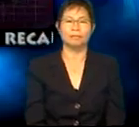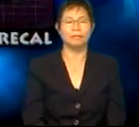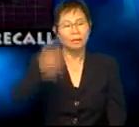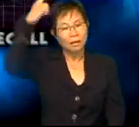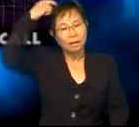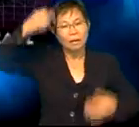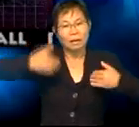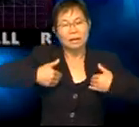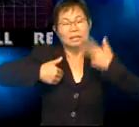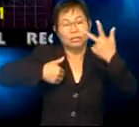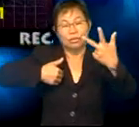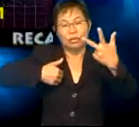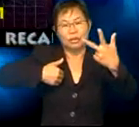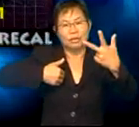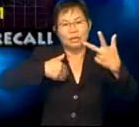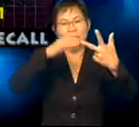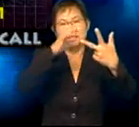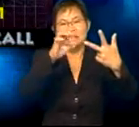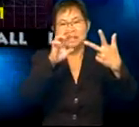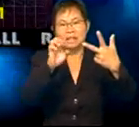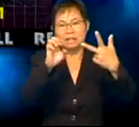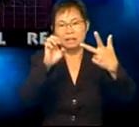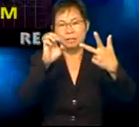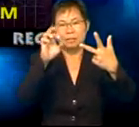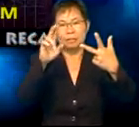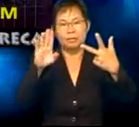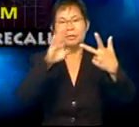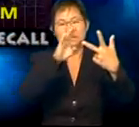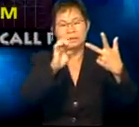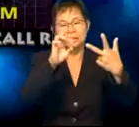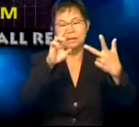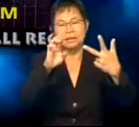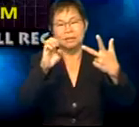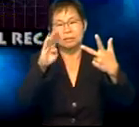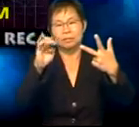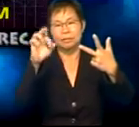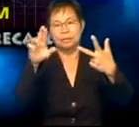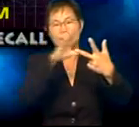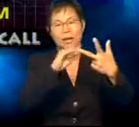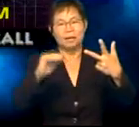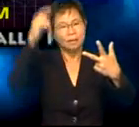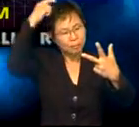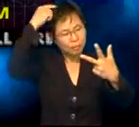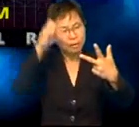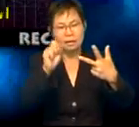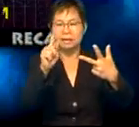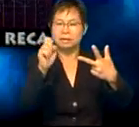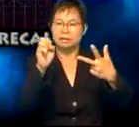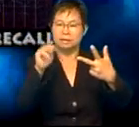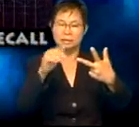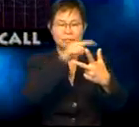The brain has 3 main parts: the cerebrum, the cerebellum, and the brainstem.